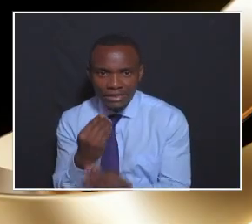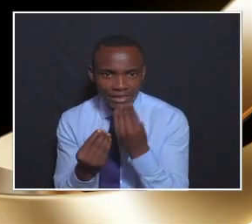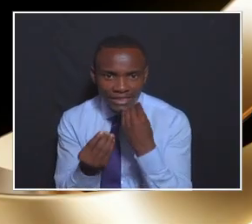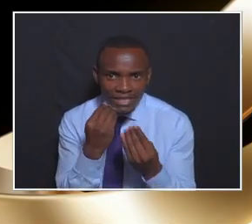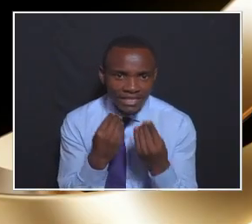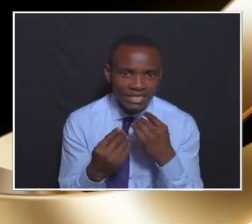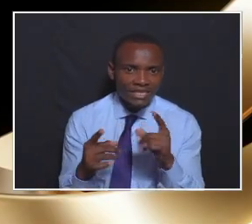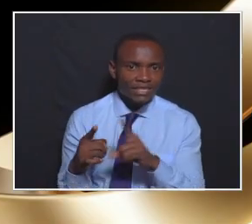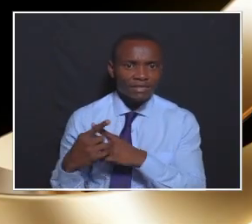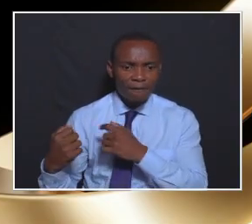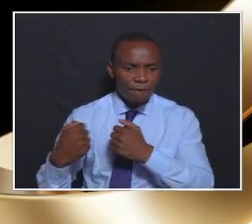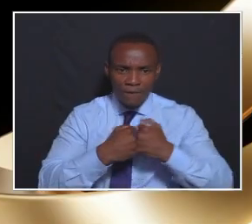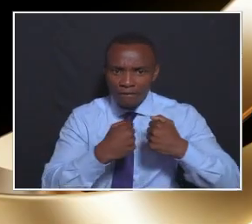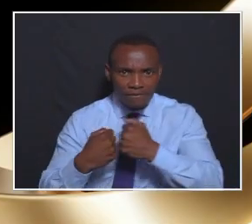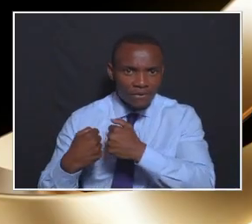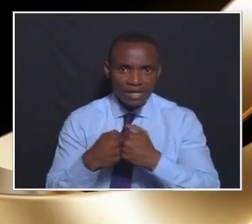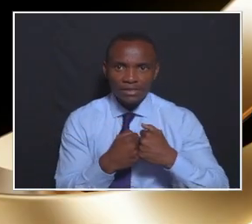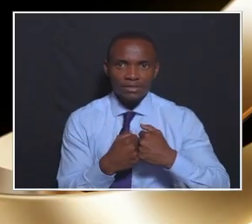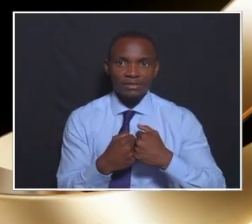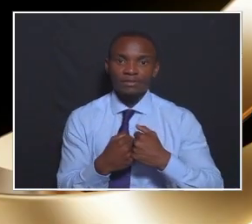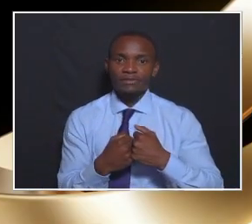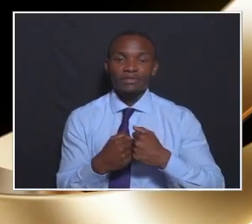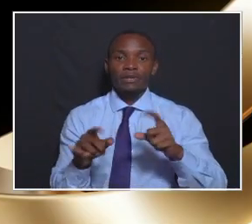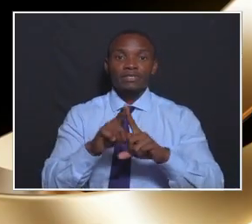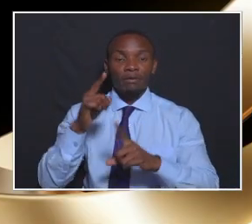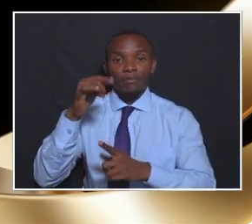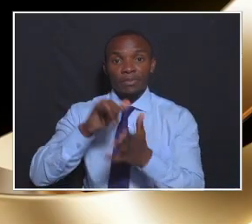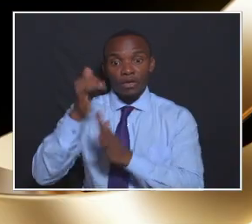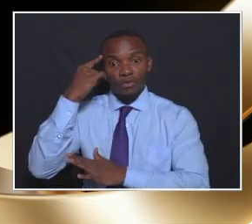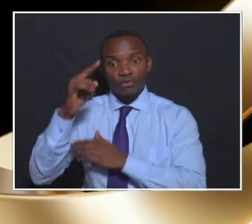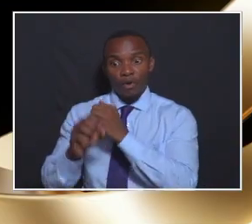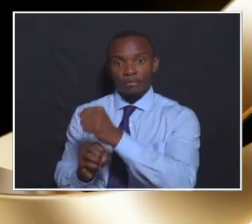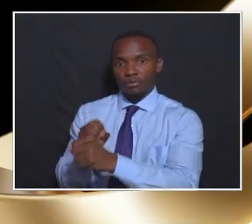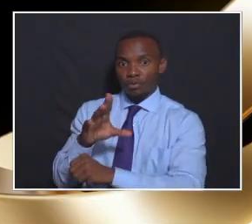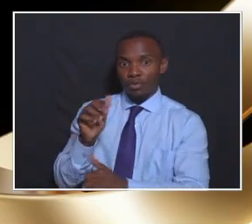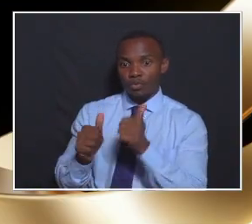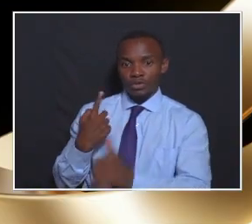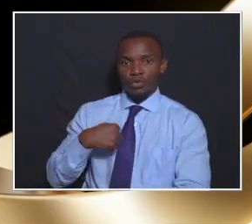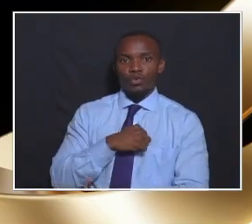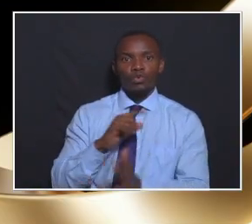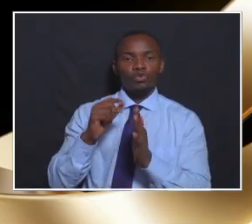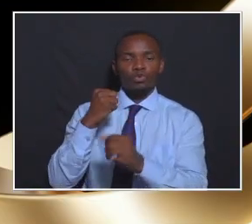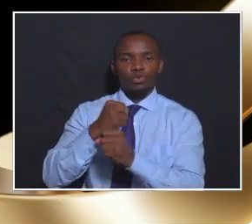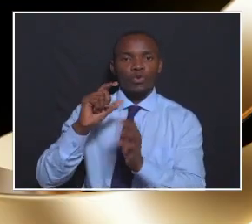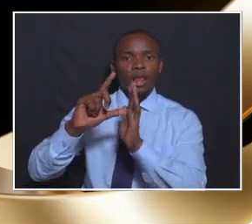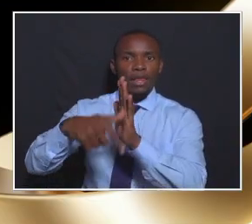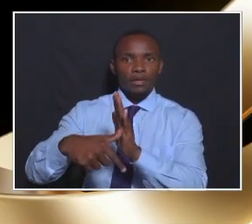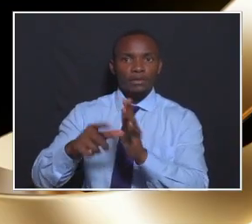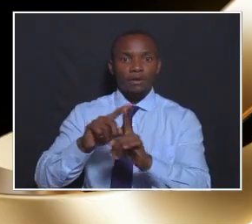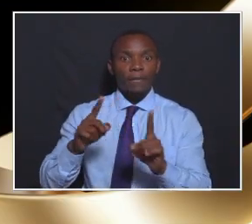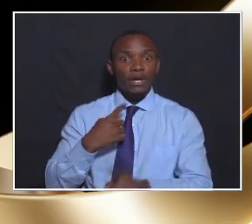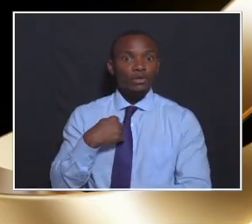the horns. That sonic soundscape. And it was for a documentary that we were going to do later. But we were in